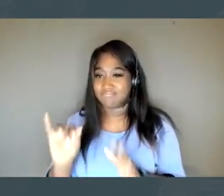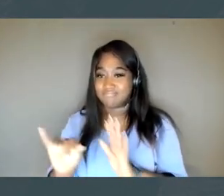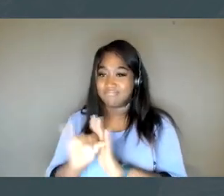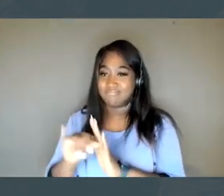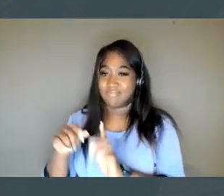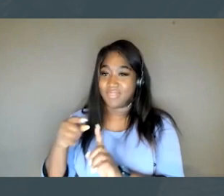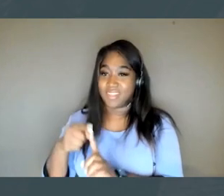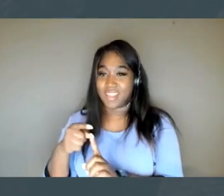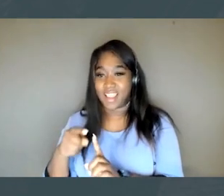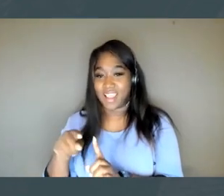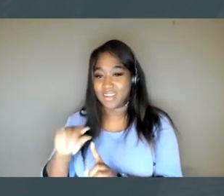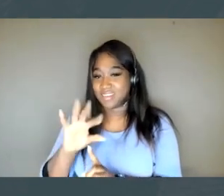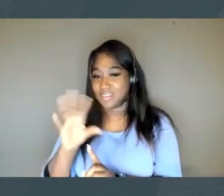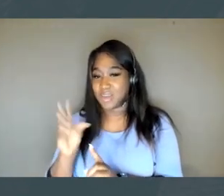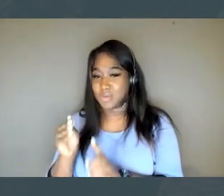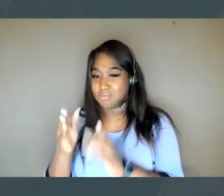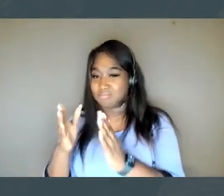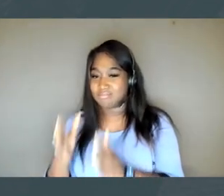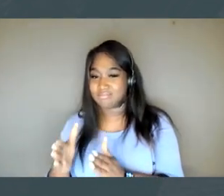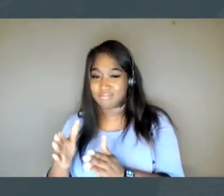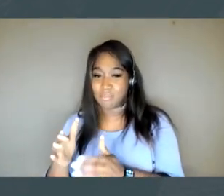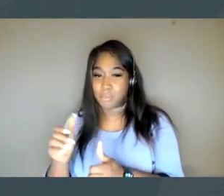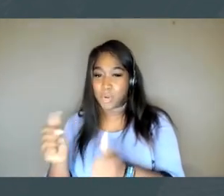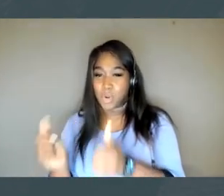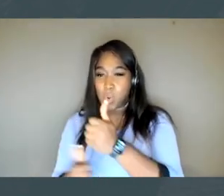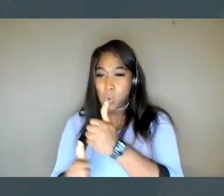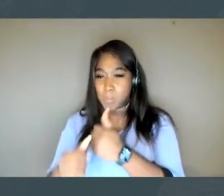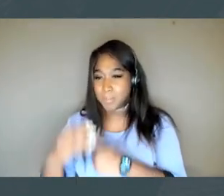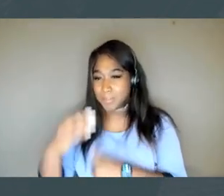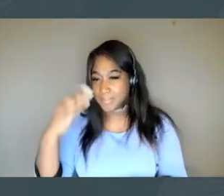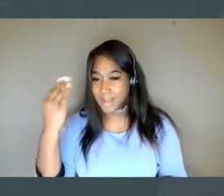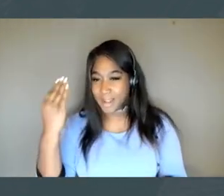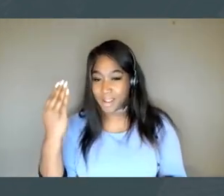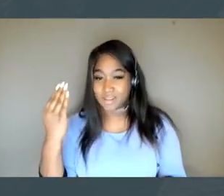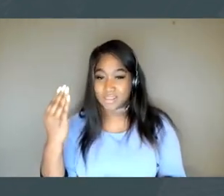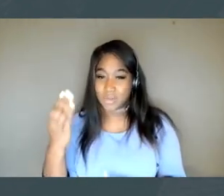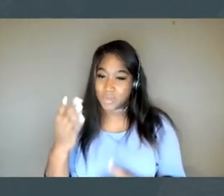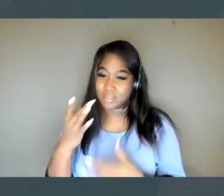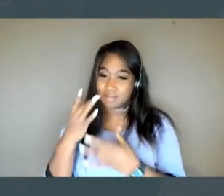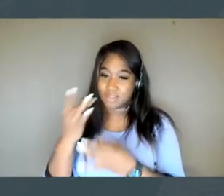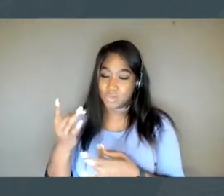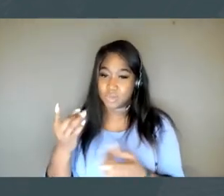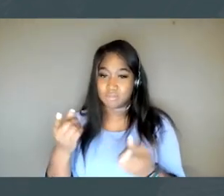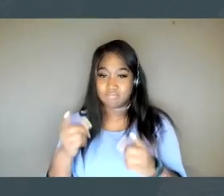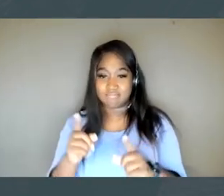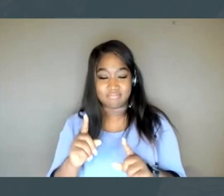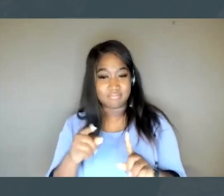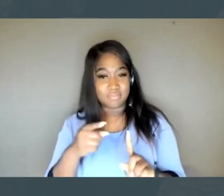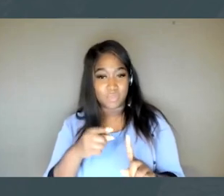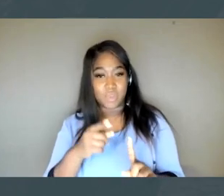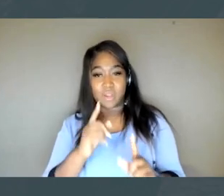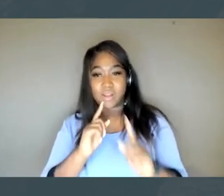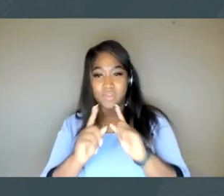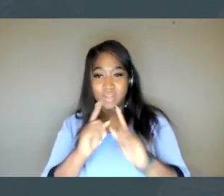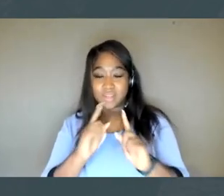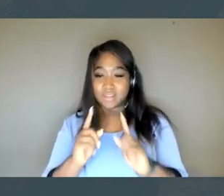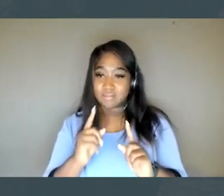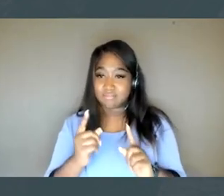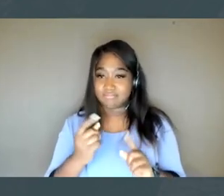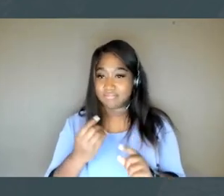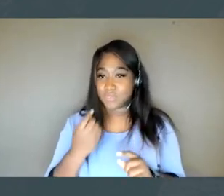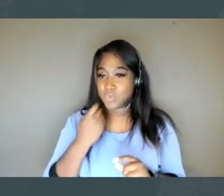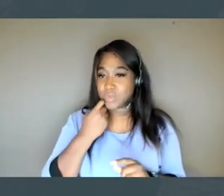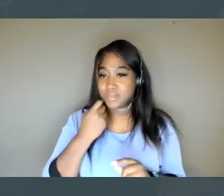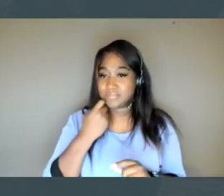know, it makes me, just to finish, when we, there's a conversation that we had with Saidiya not too long ago.